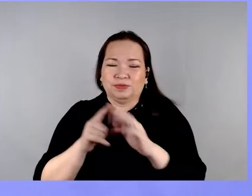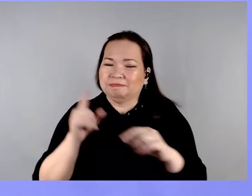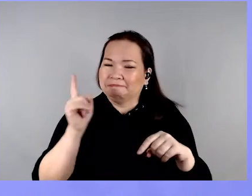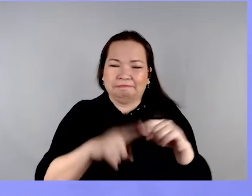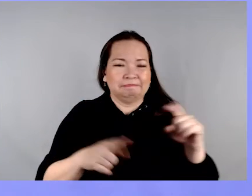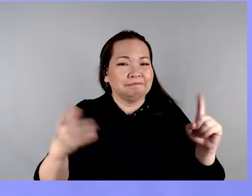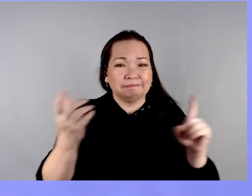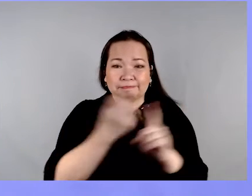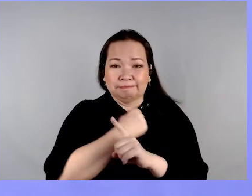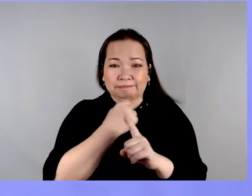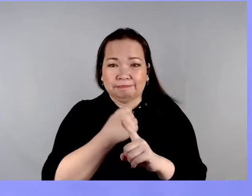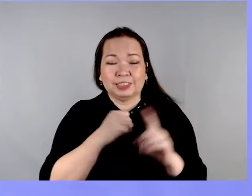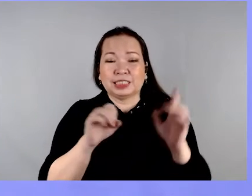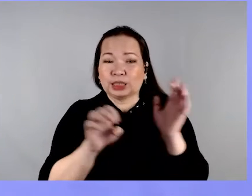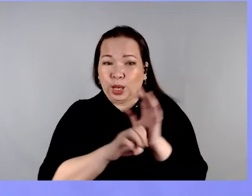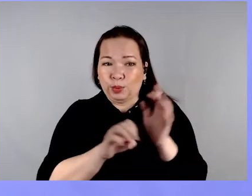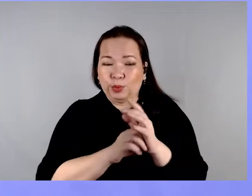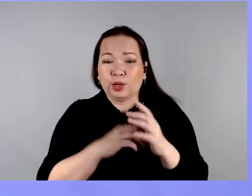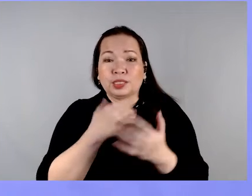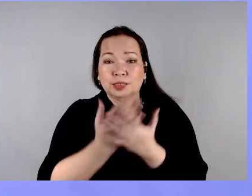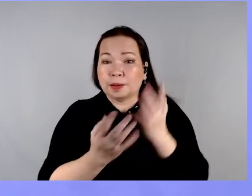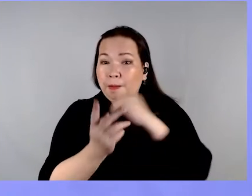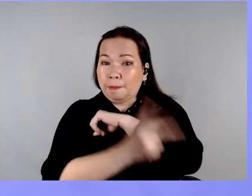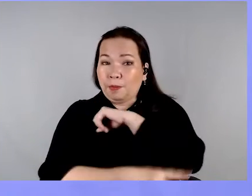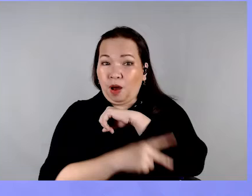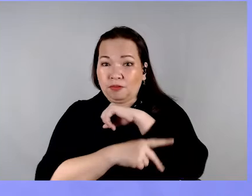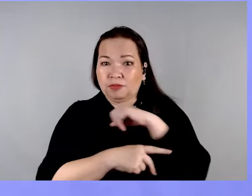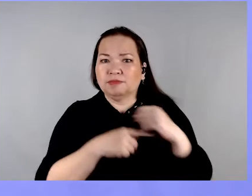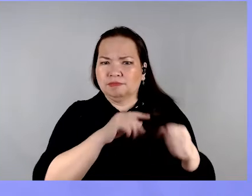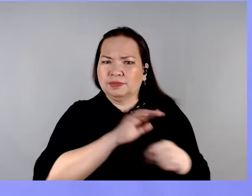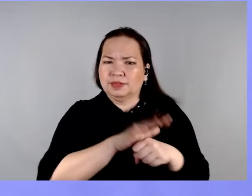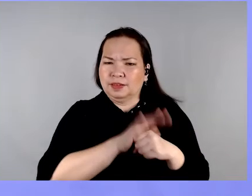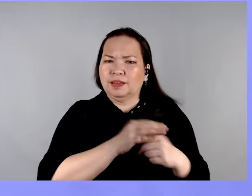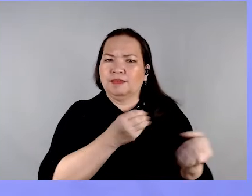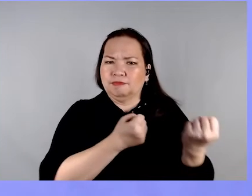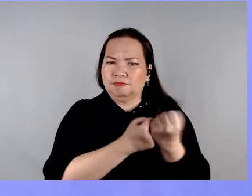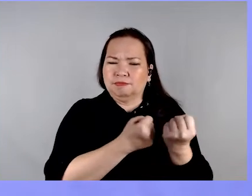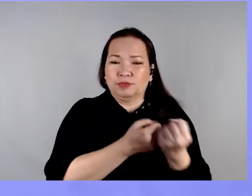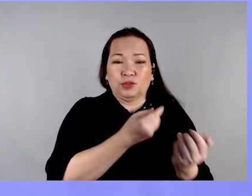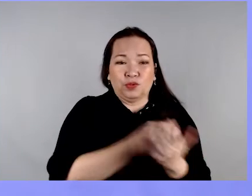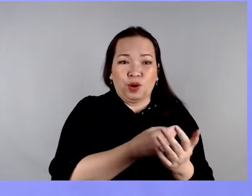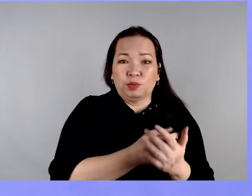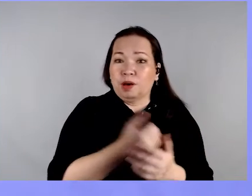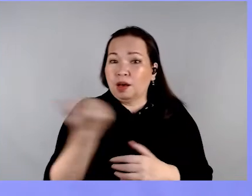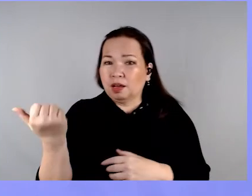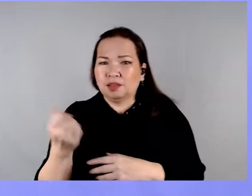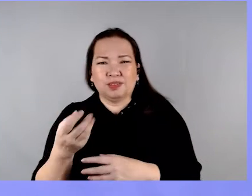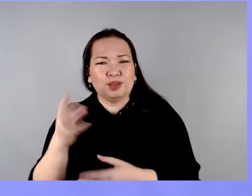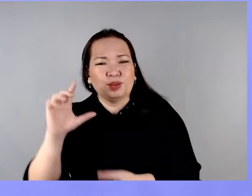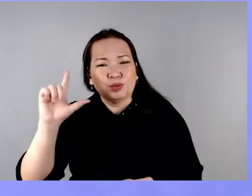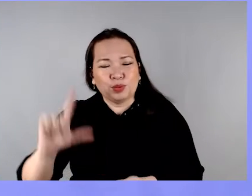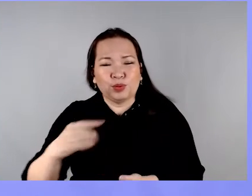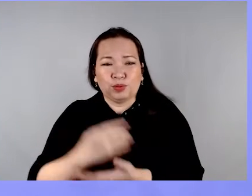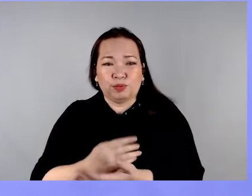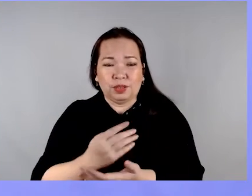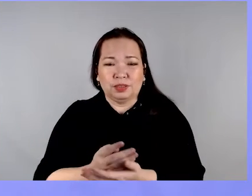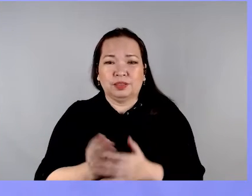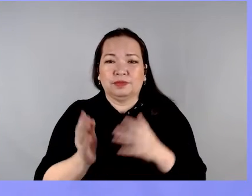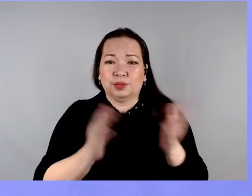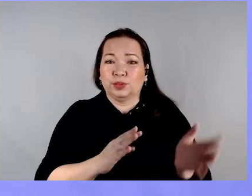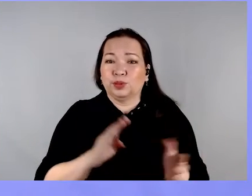far from being achieved. For example, there are provincial jails that are well funded, while other provincial jails are